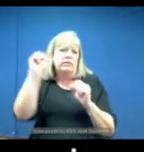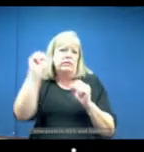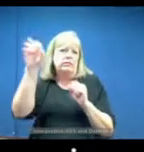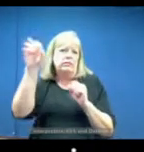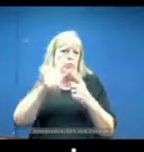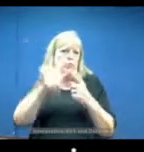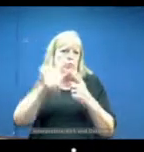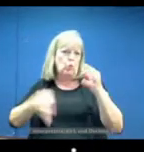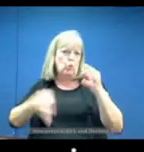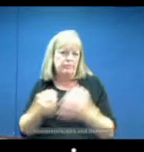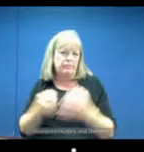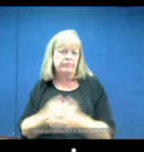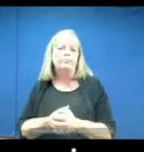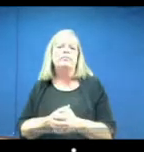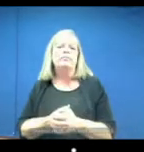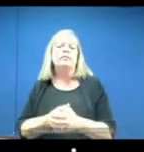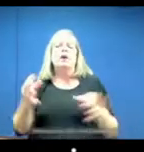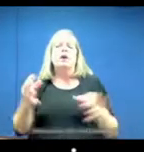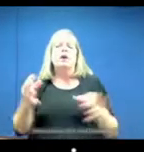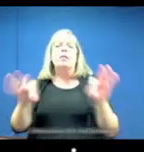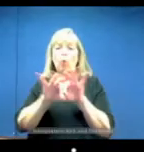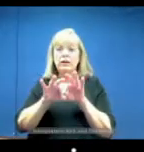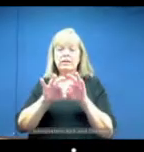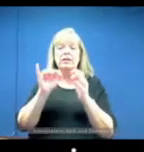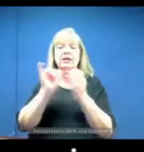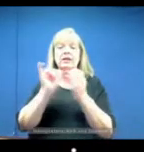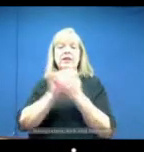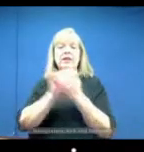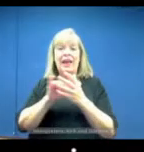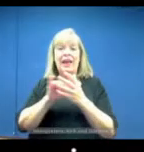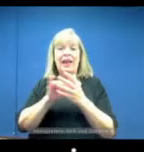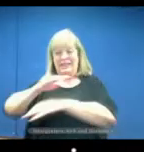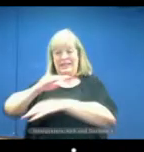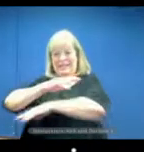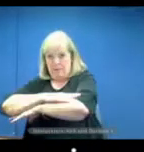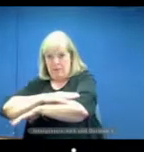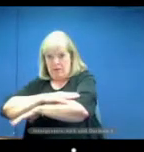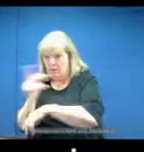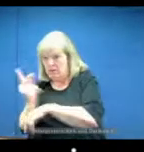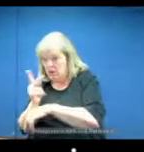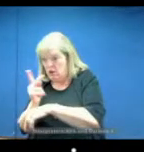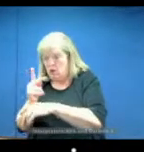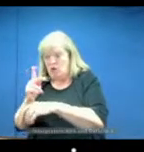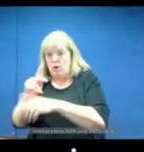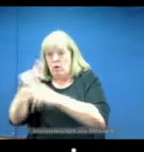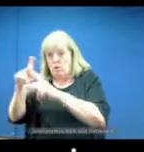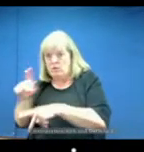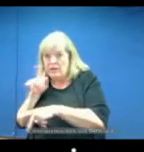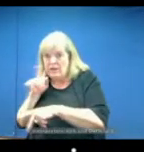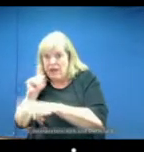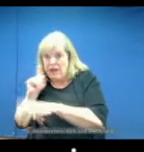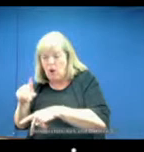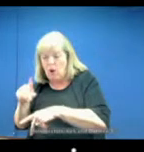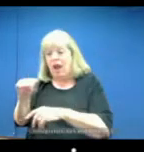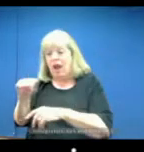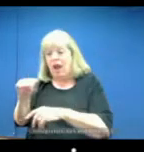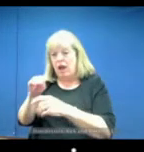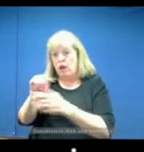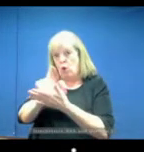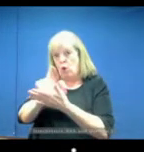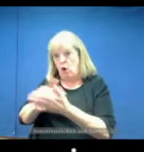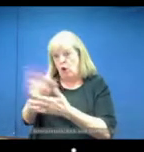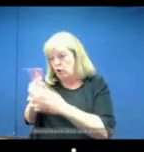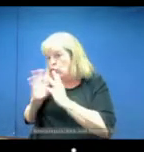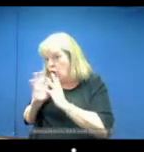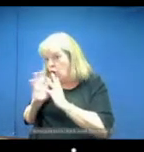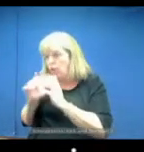So again, you want to keep the conversations at the table private, but you don't want the proceedings to be private. So if there are deaf people